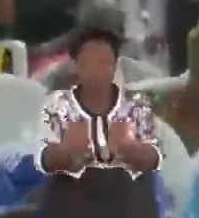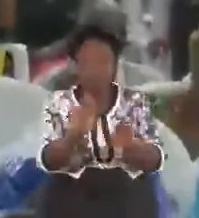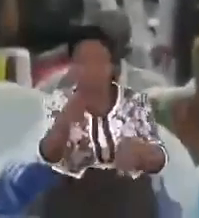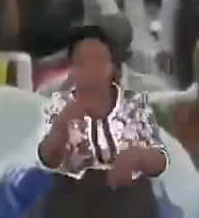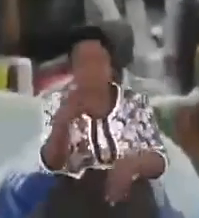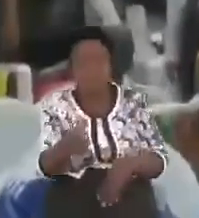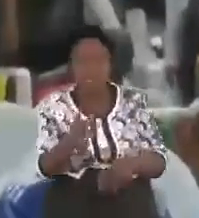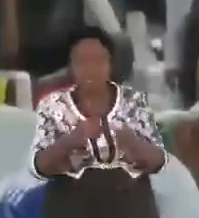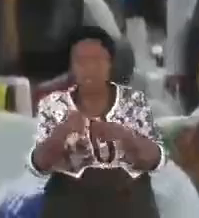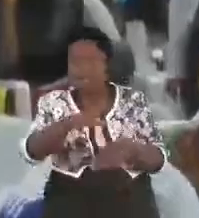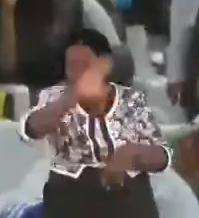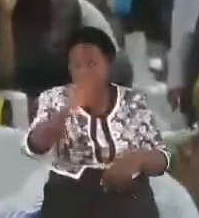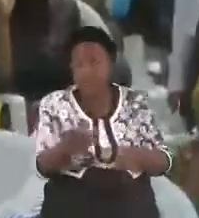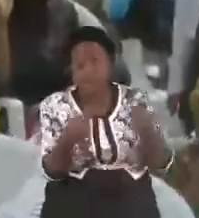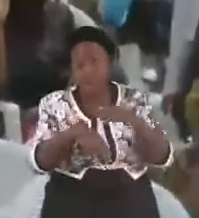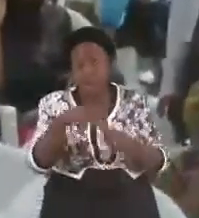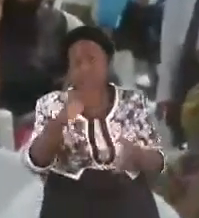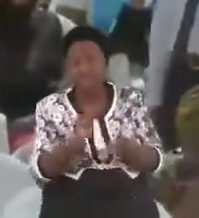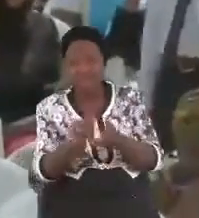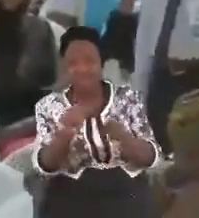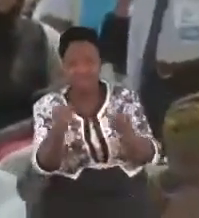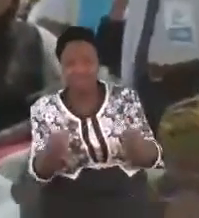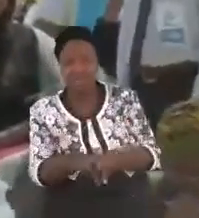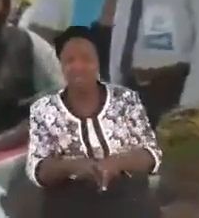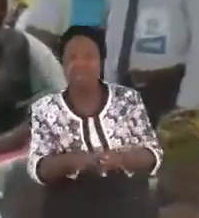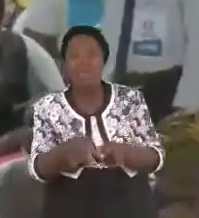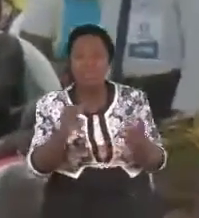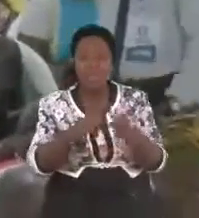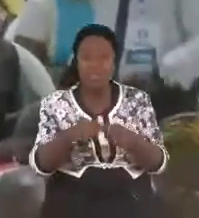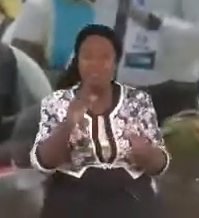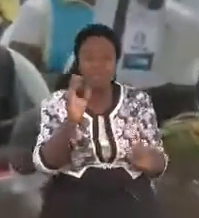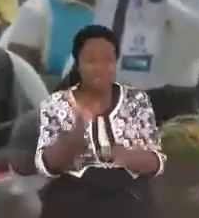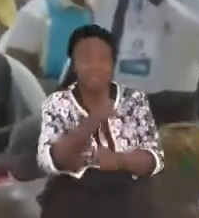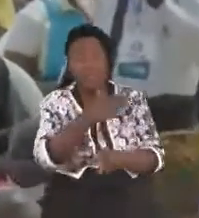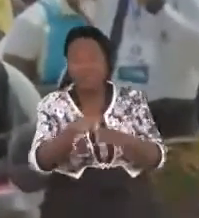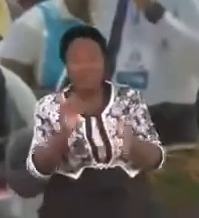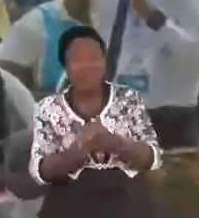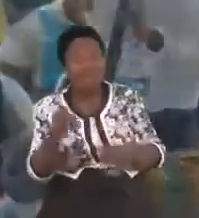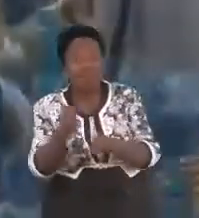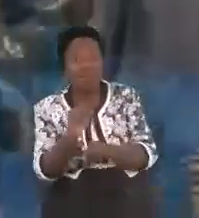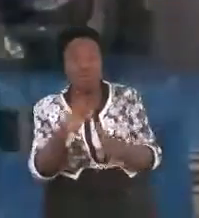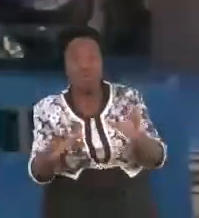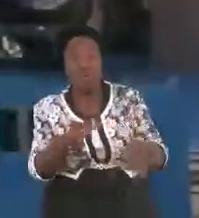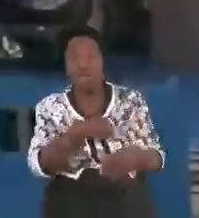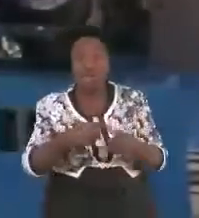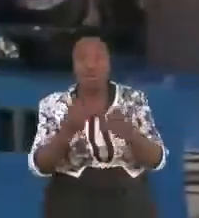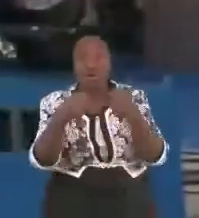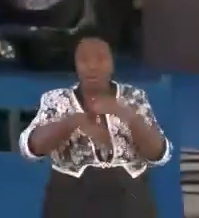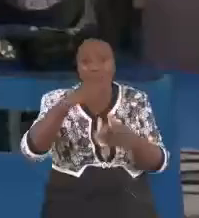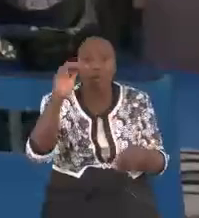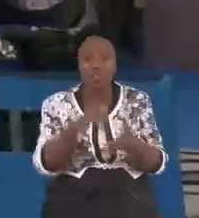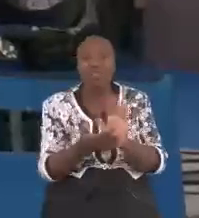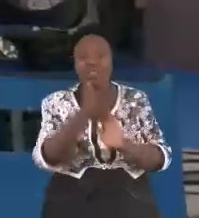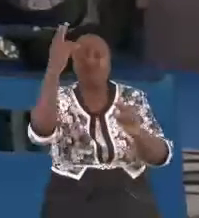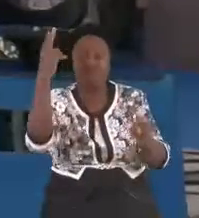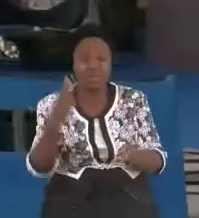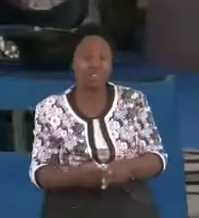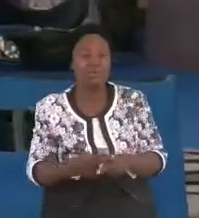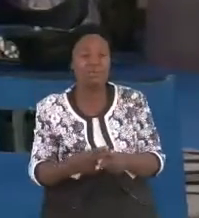never come out of that place take it with that stone come forth in jesus name